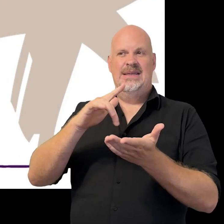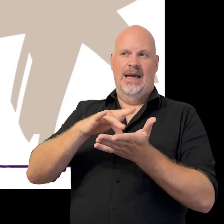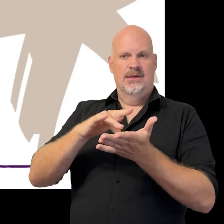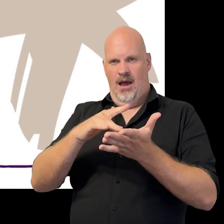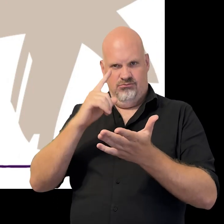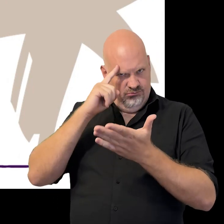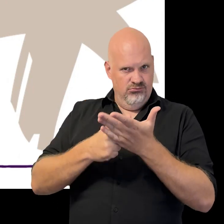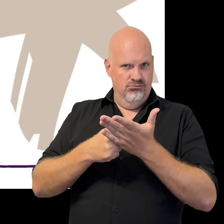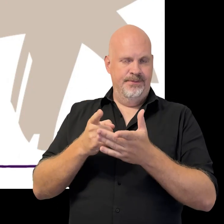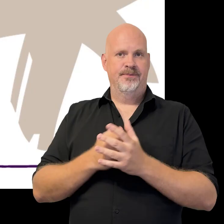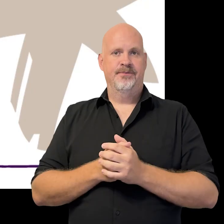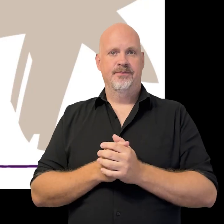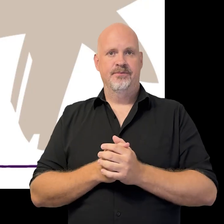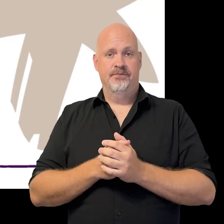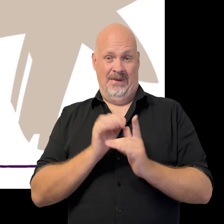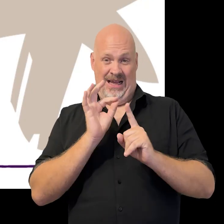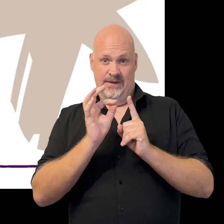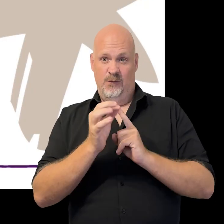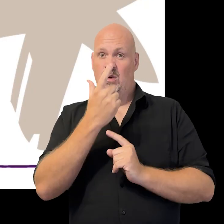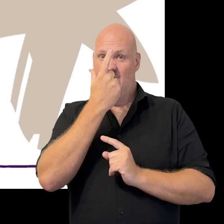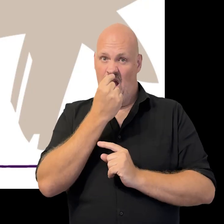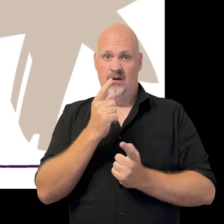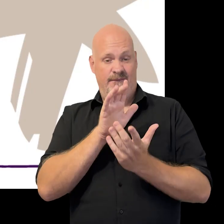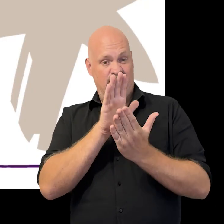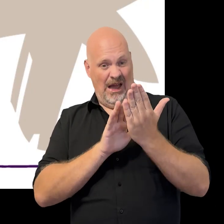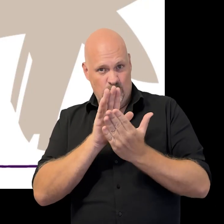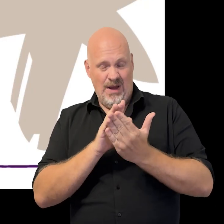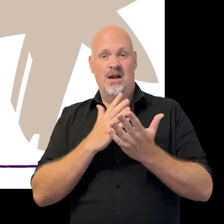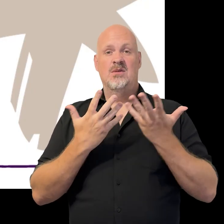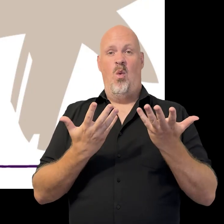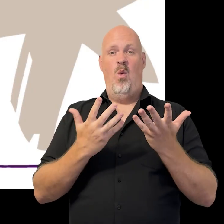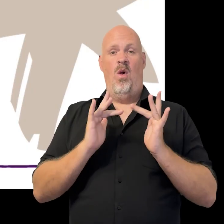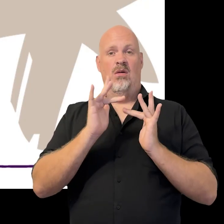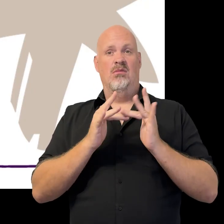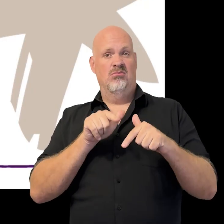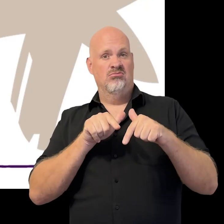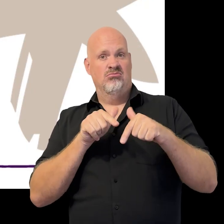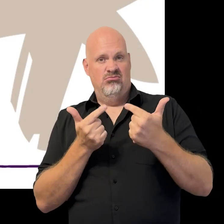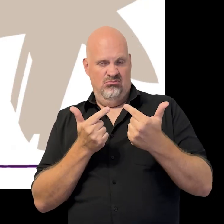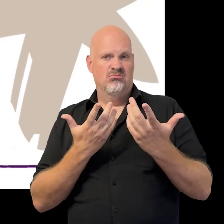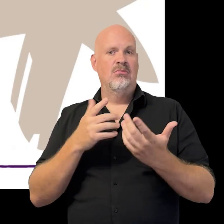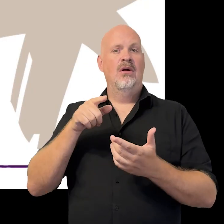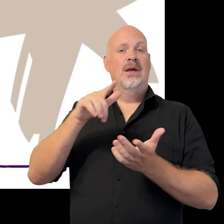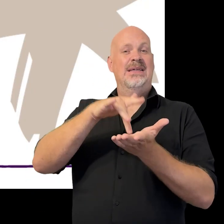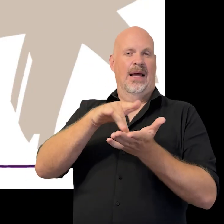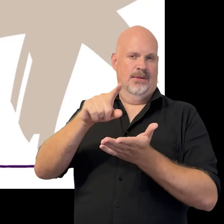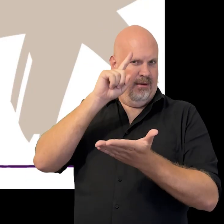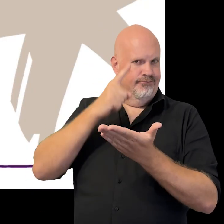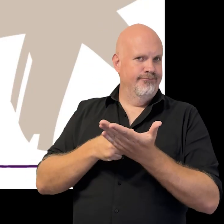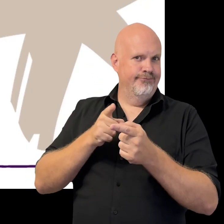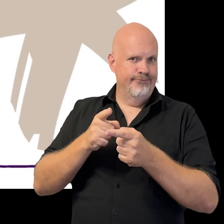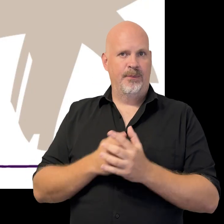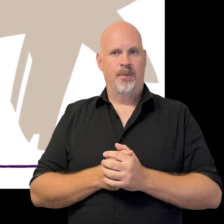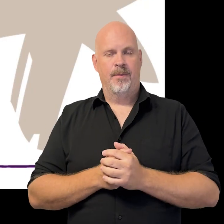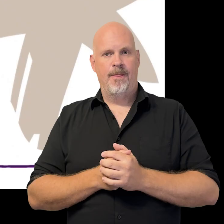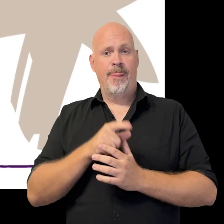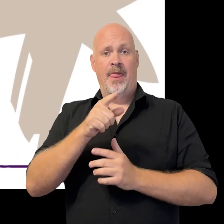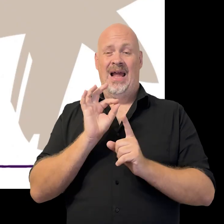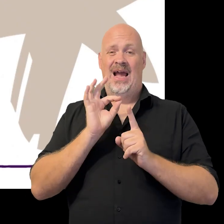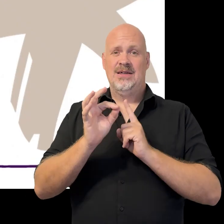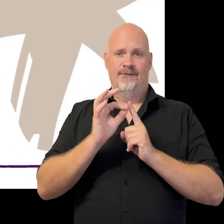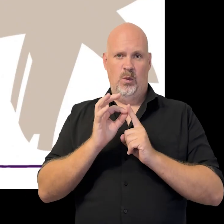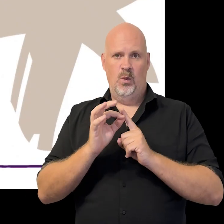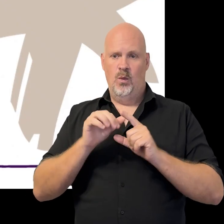scope or the parameters of the research study. So it will start by you writing the research aim.